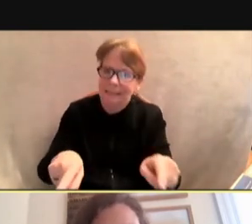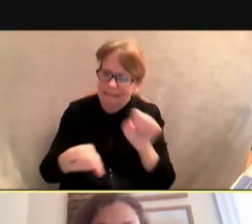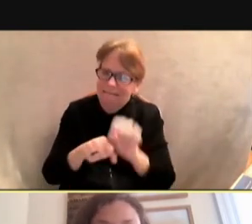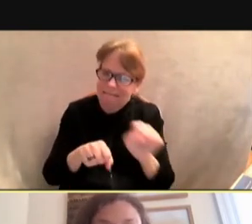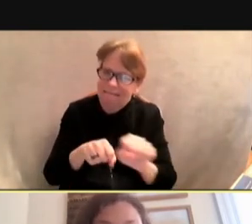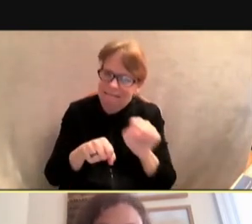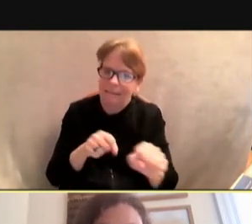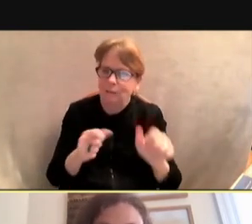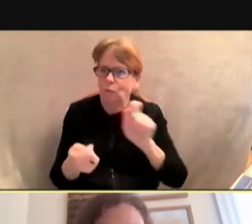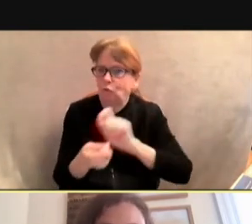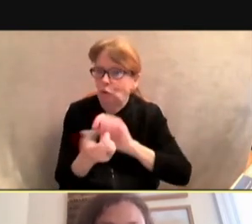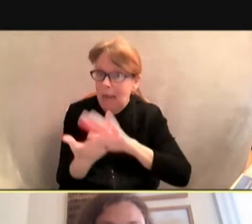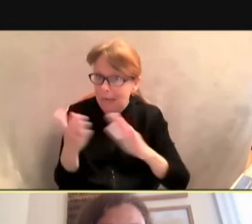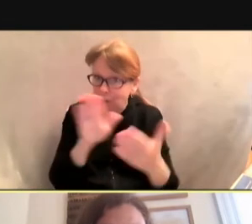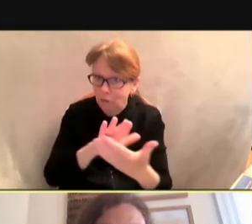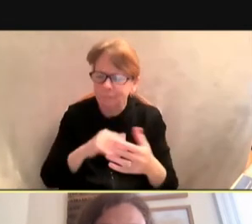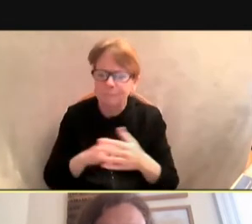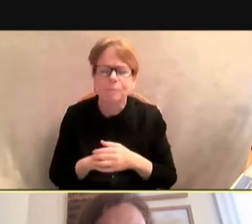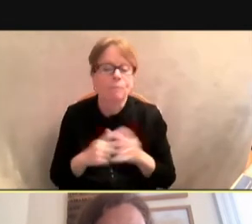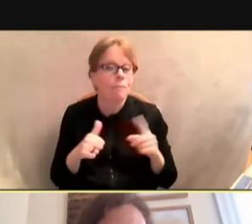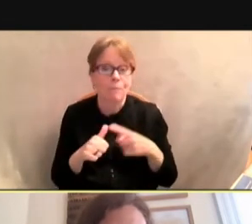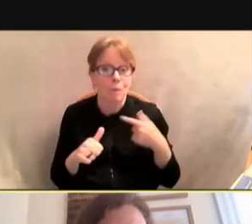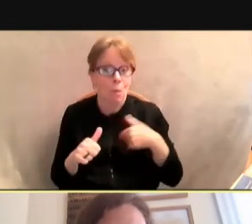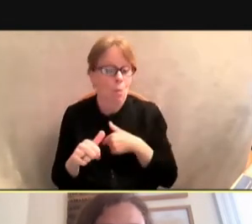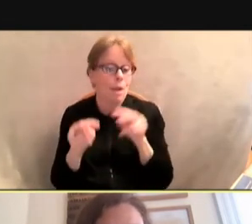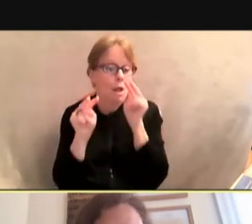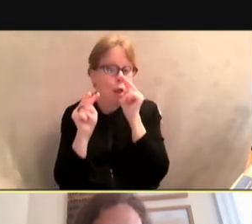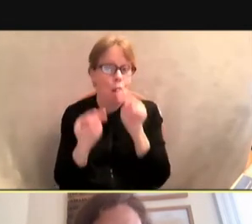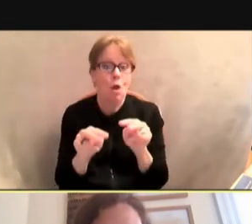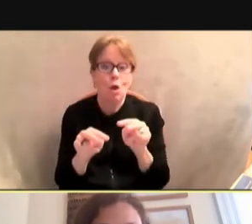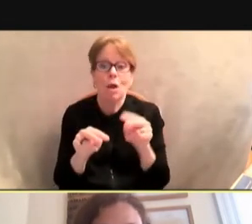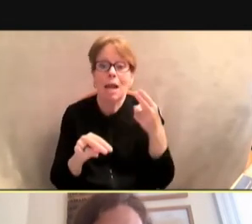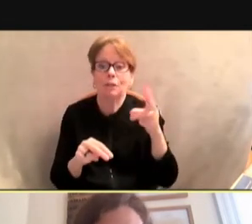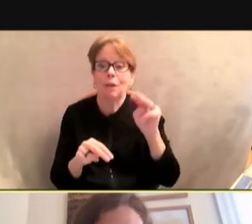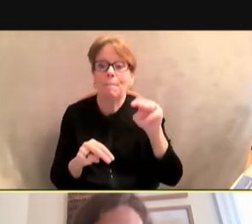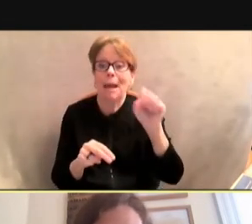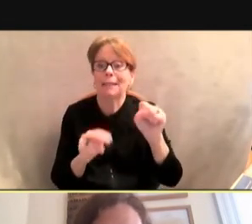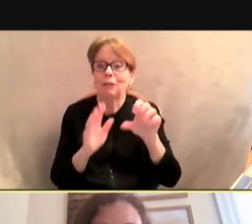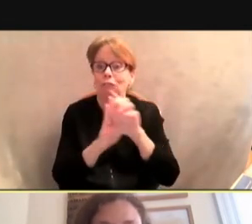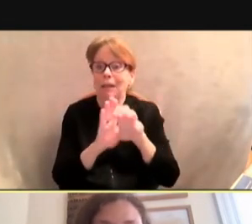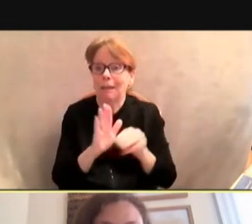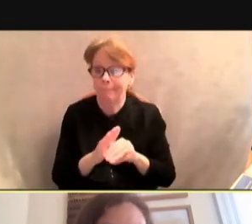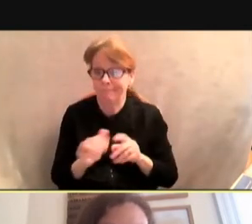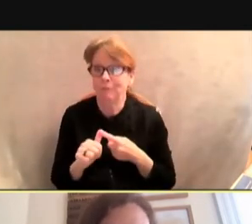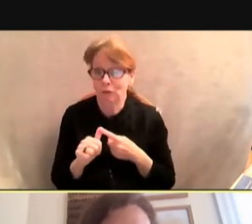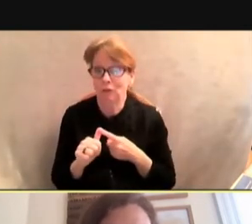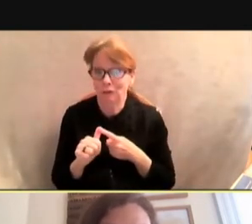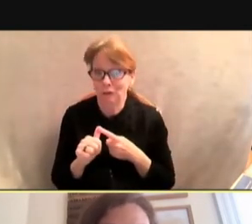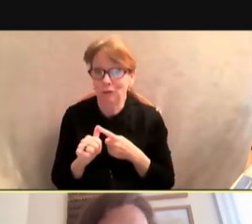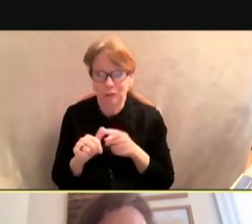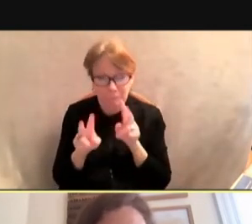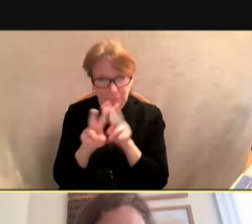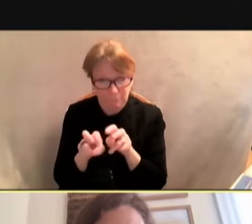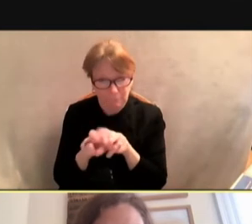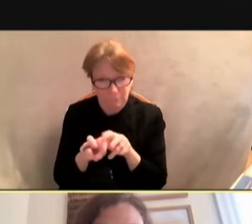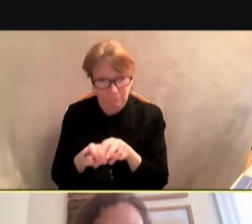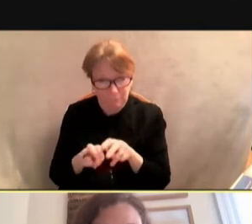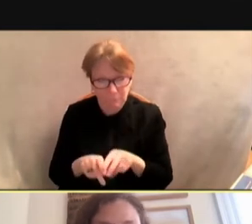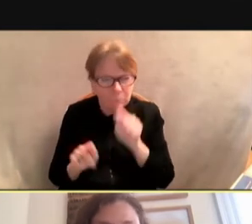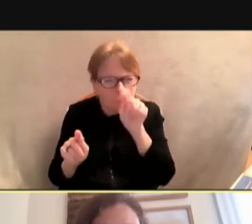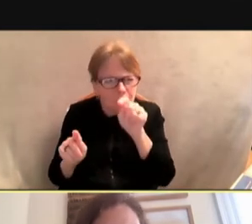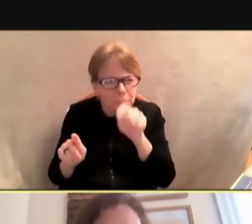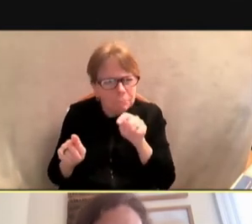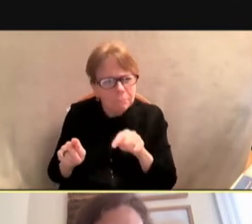started by reviewing the entirety of the existing HMS curriculum. We then identified points where it